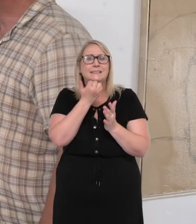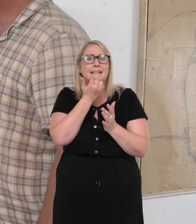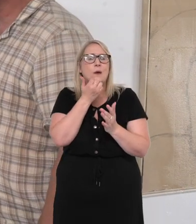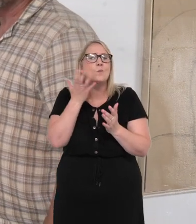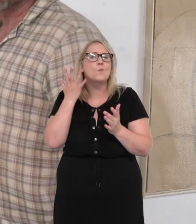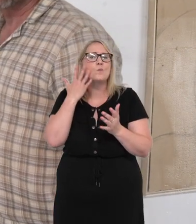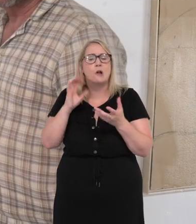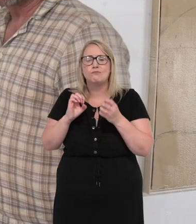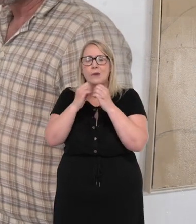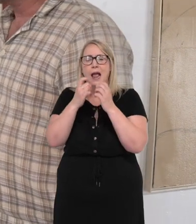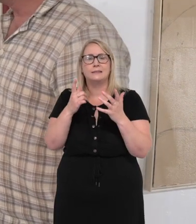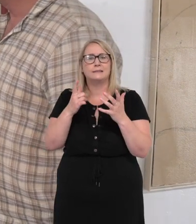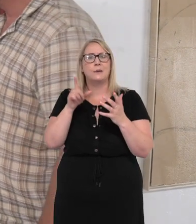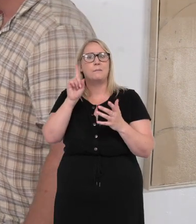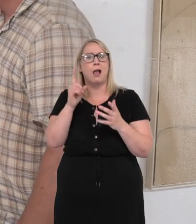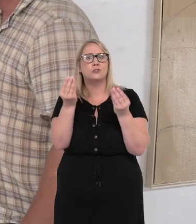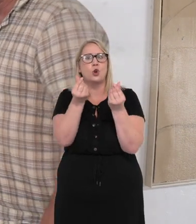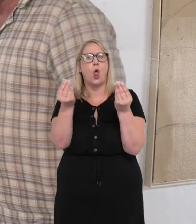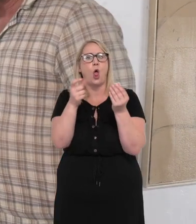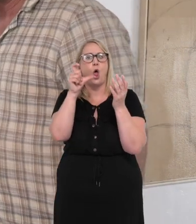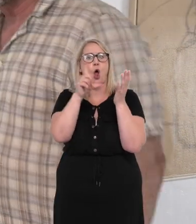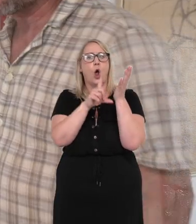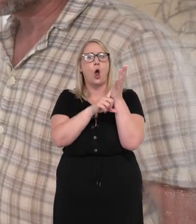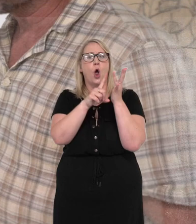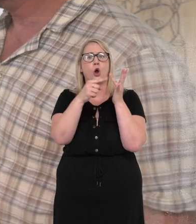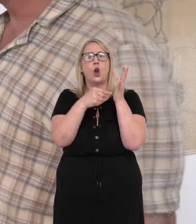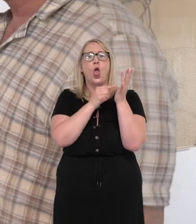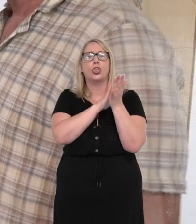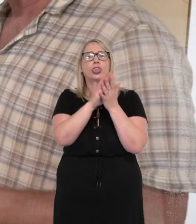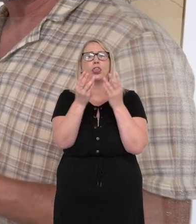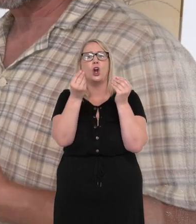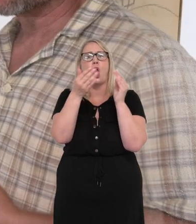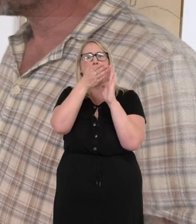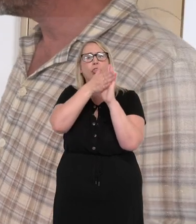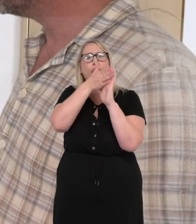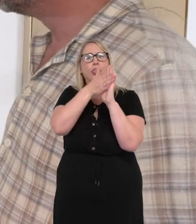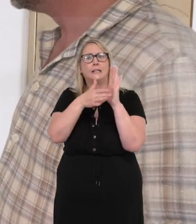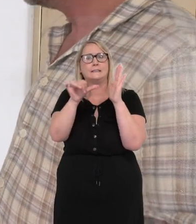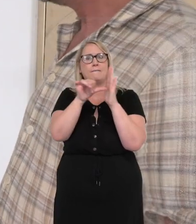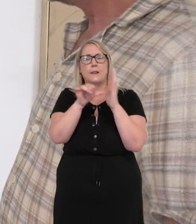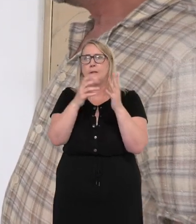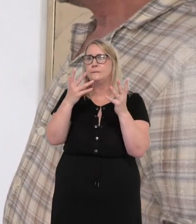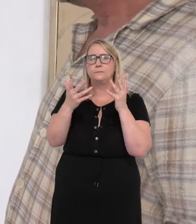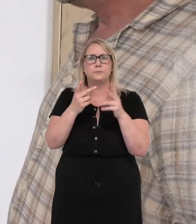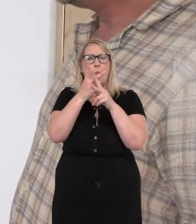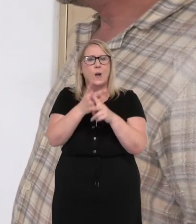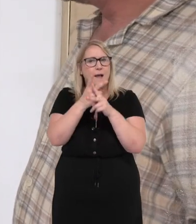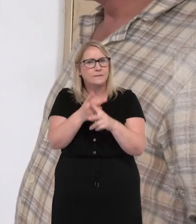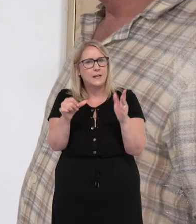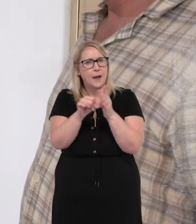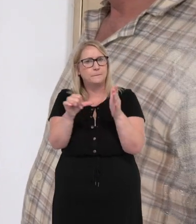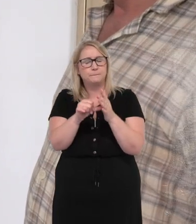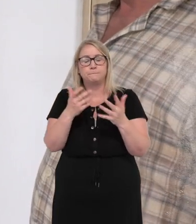the cloth becomes unstable as well. So we have quite a lot of difficulty in knowing just how to look after it,